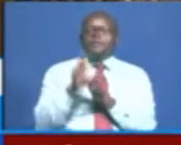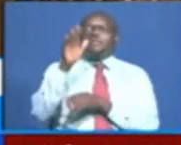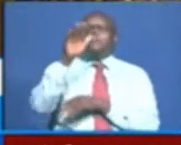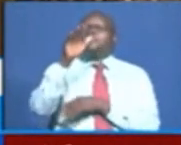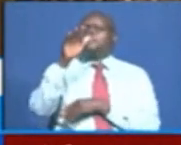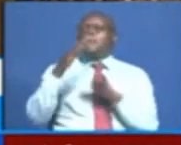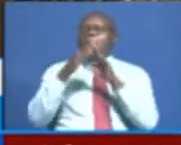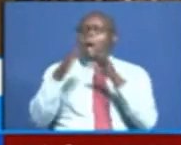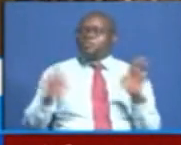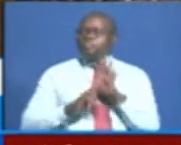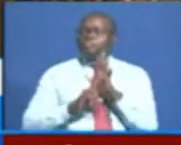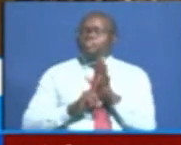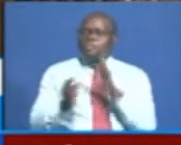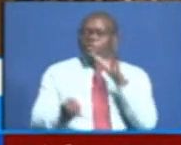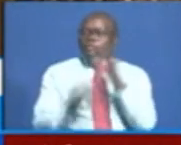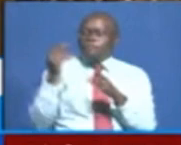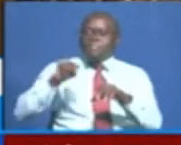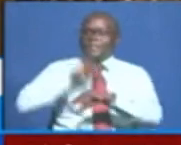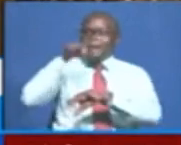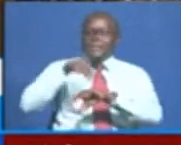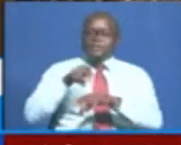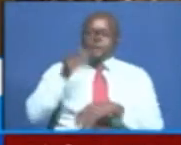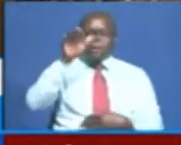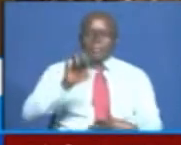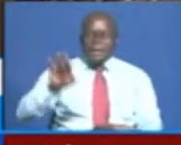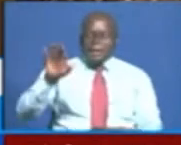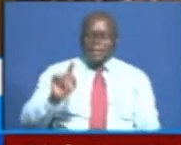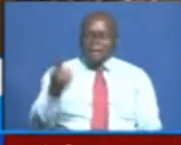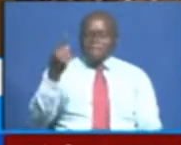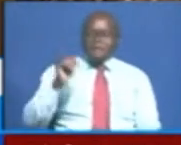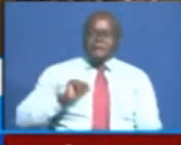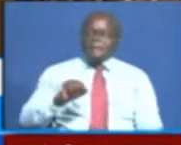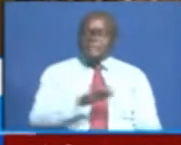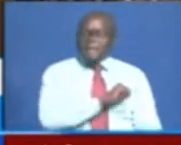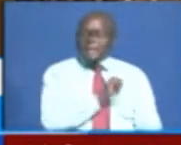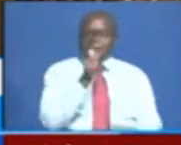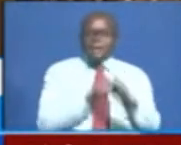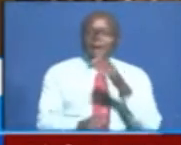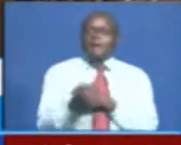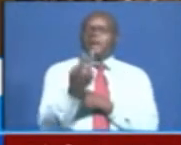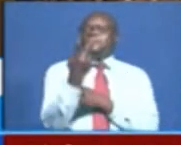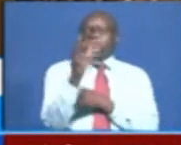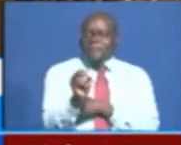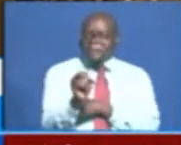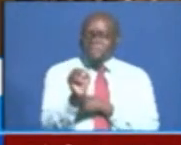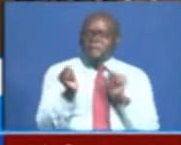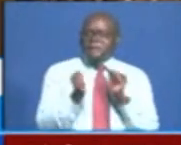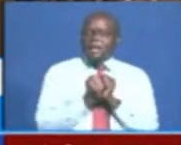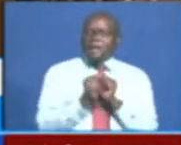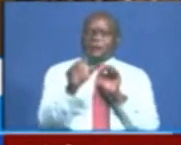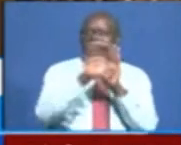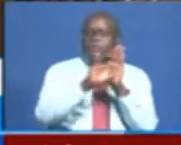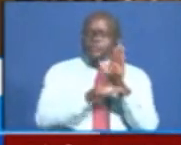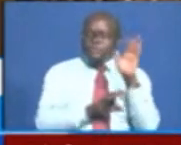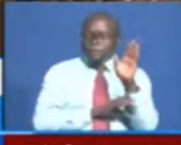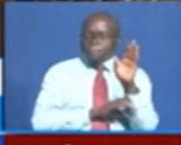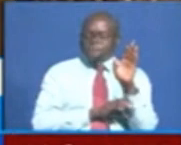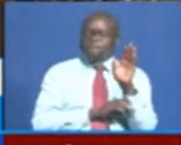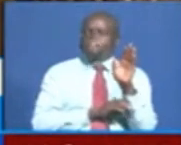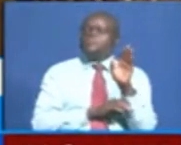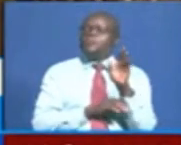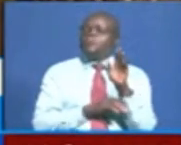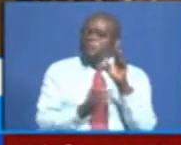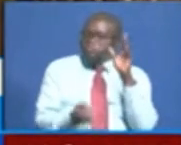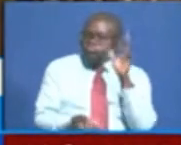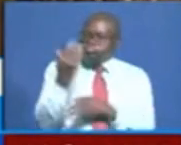form the National Assembly. The first Senate under the 2010 Constitution was inaugurated on